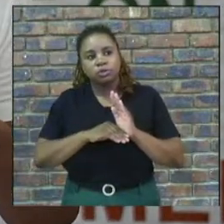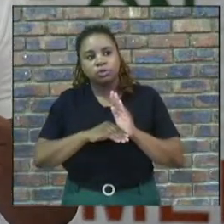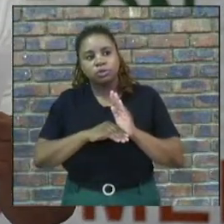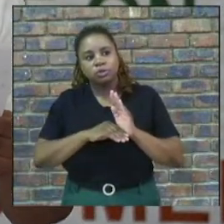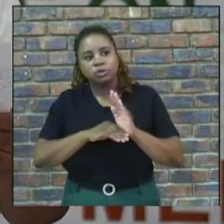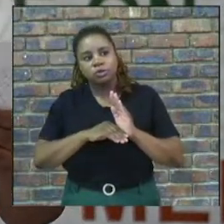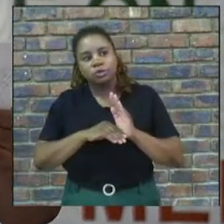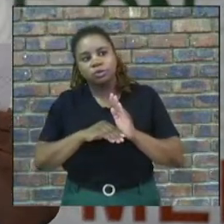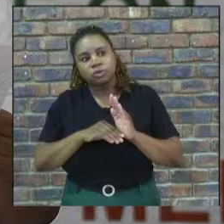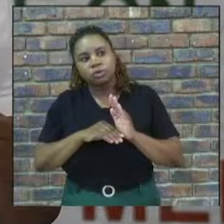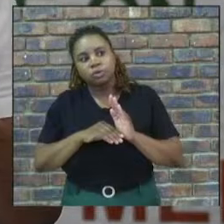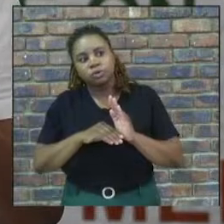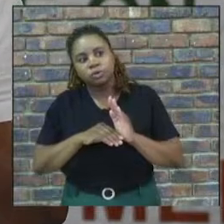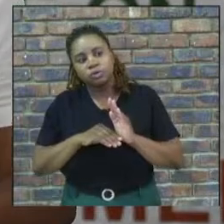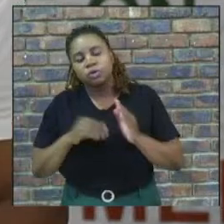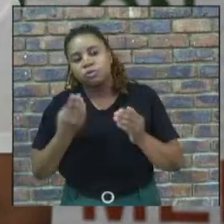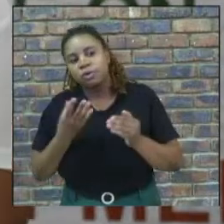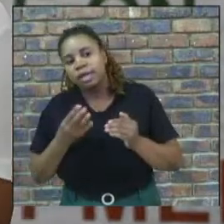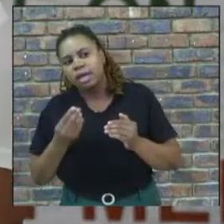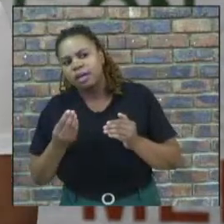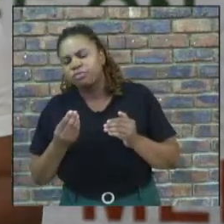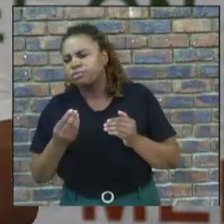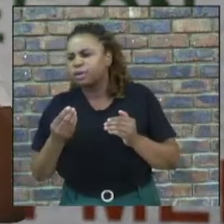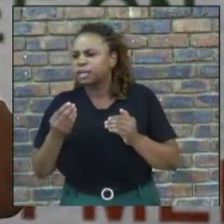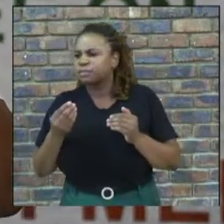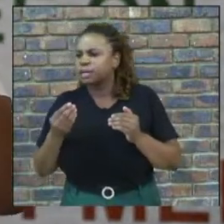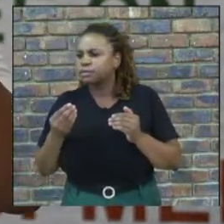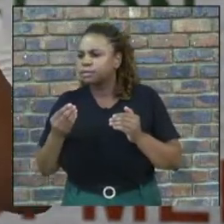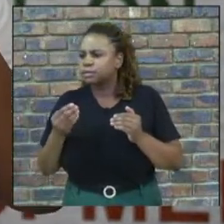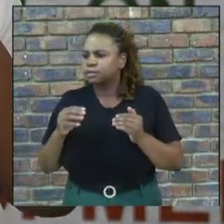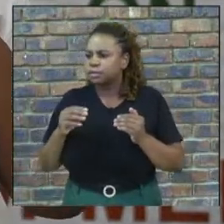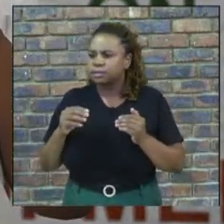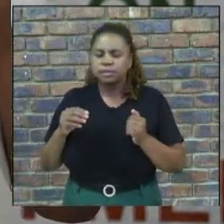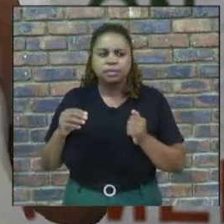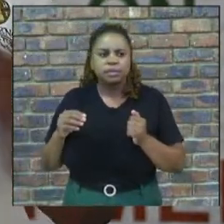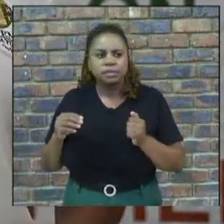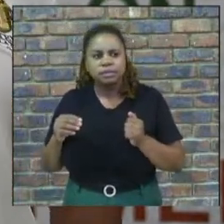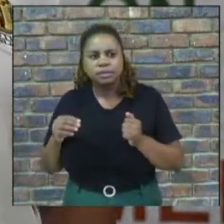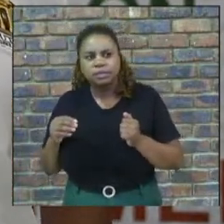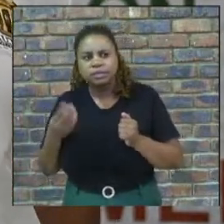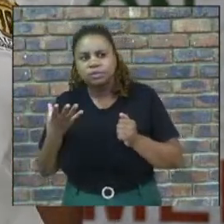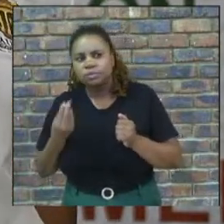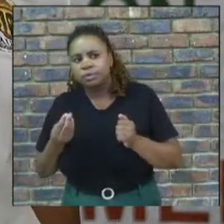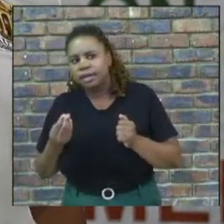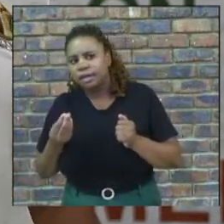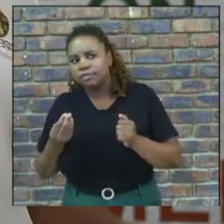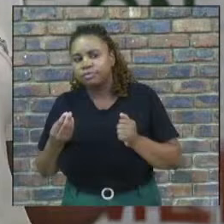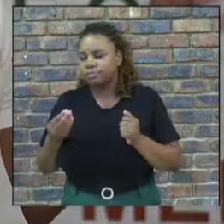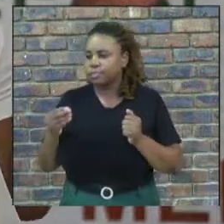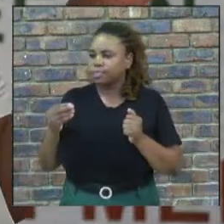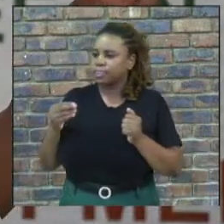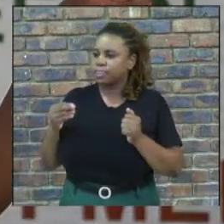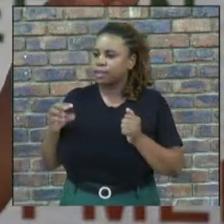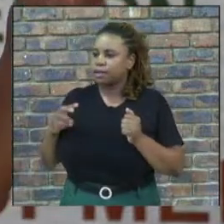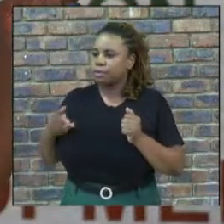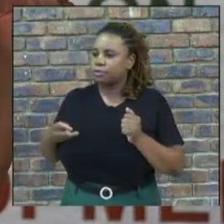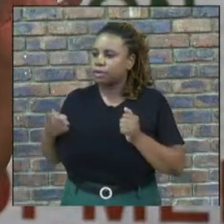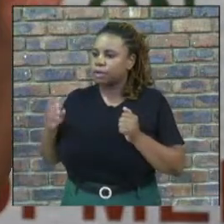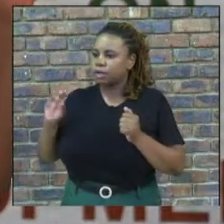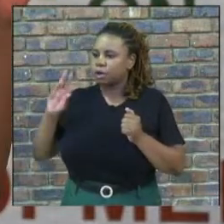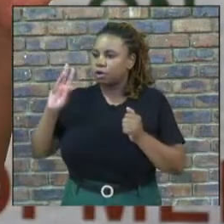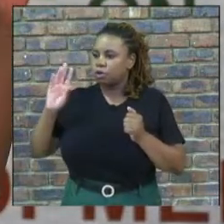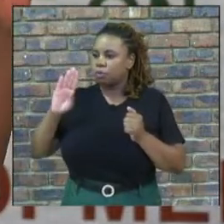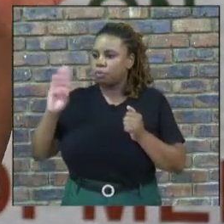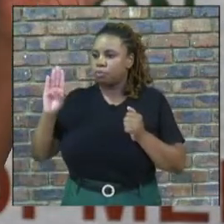Munaheng, Utwako Small Business Department nationally. At the second presentation. I looked at the